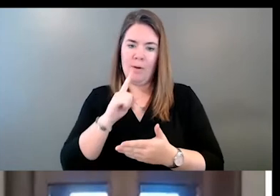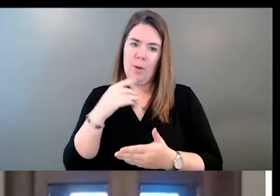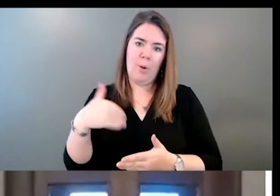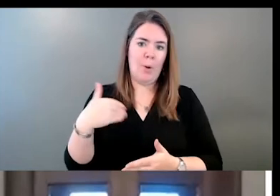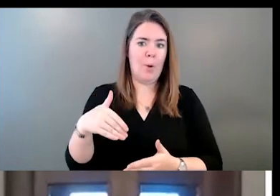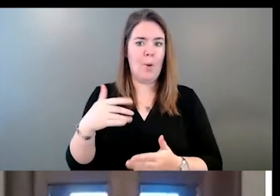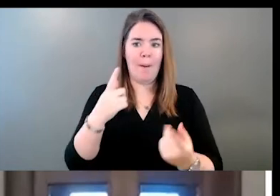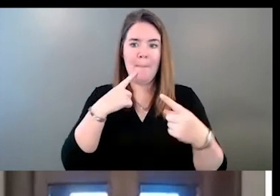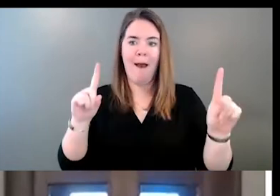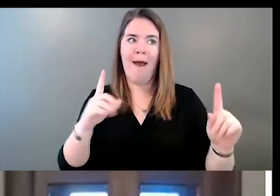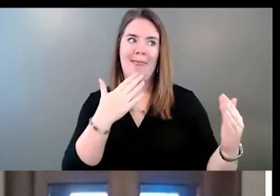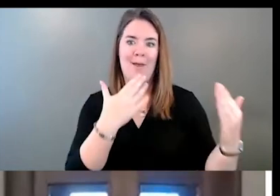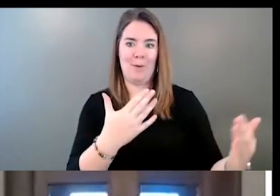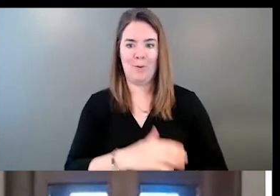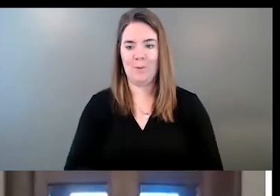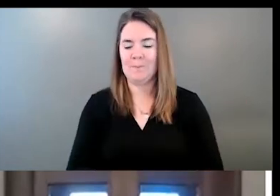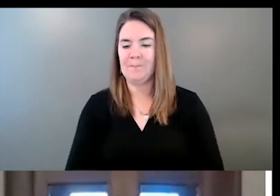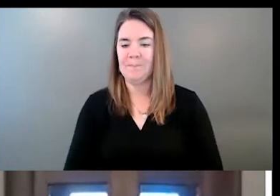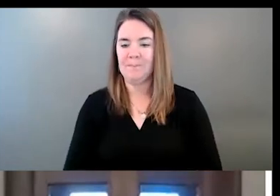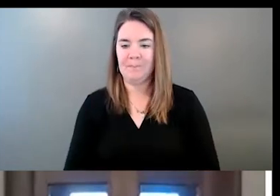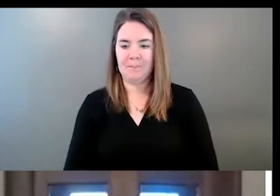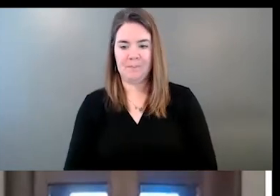line. Thank you.